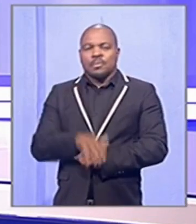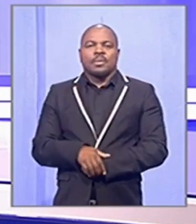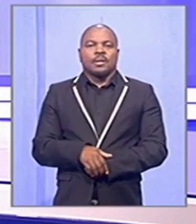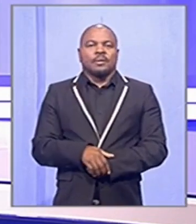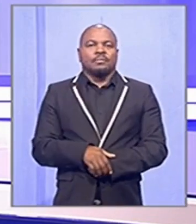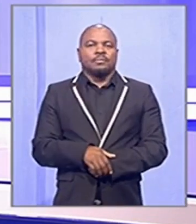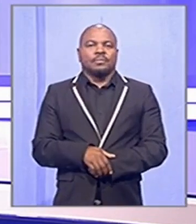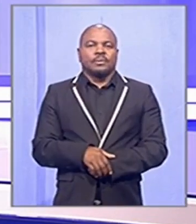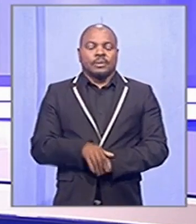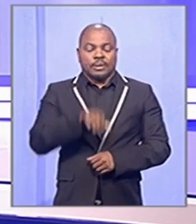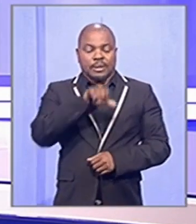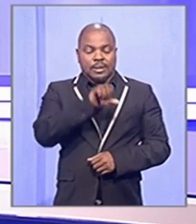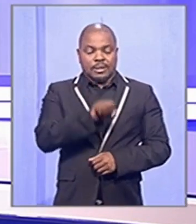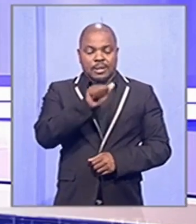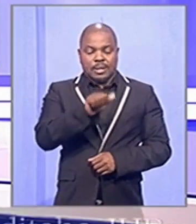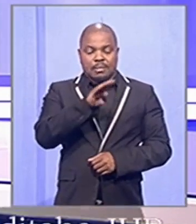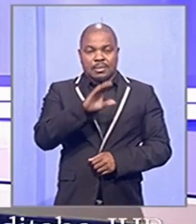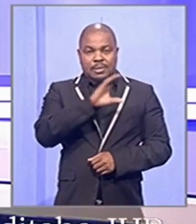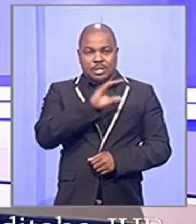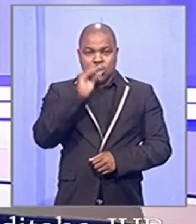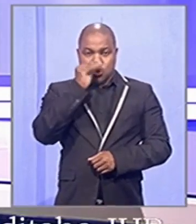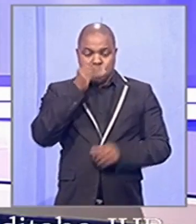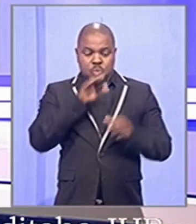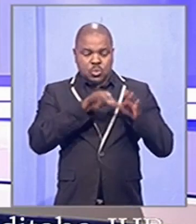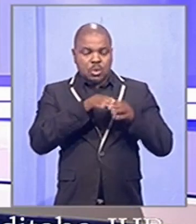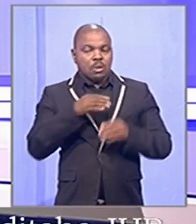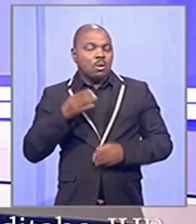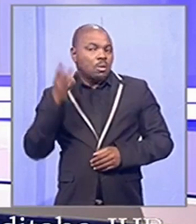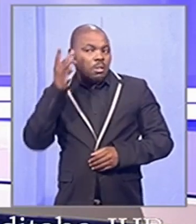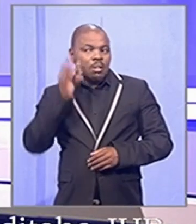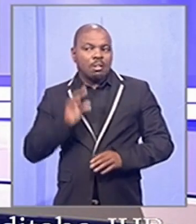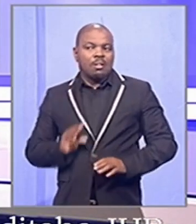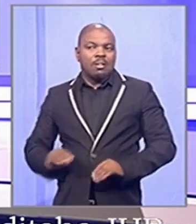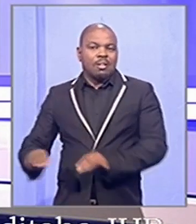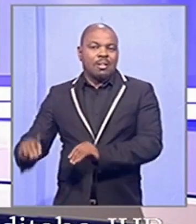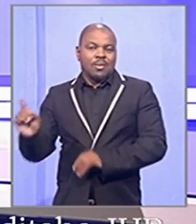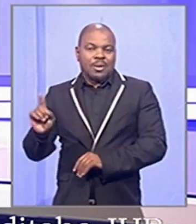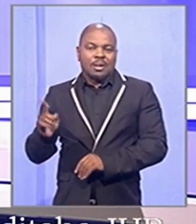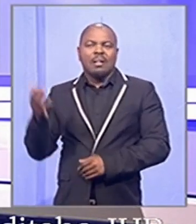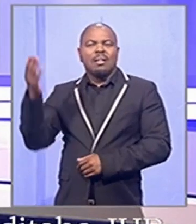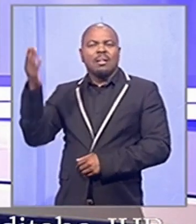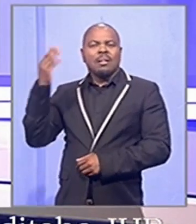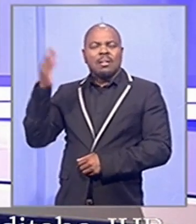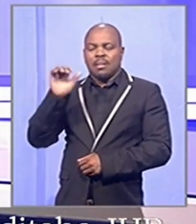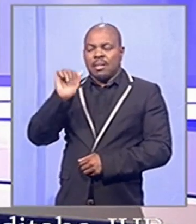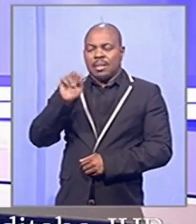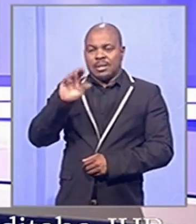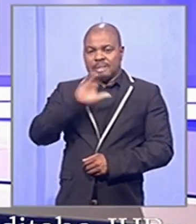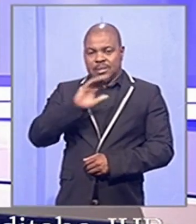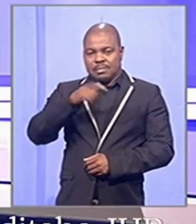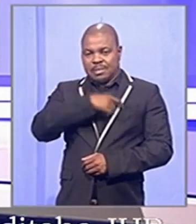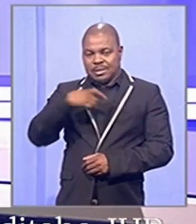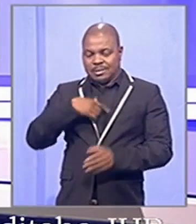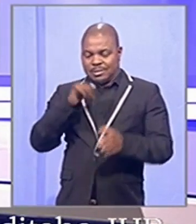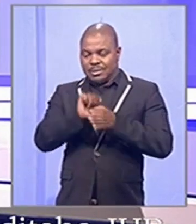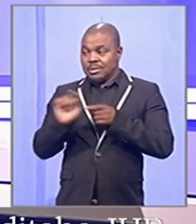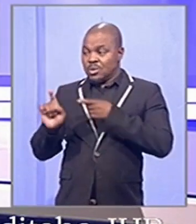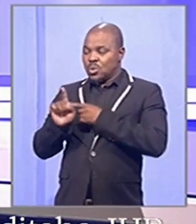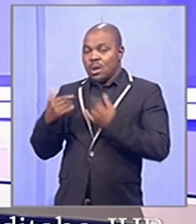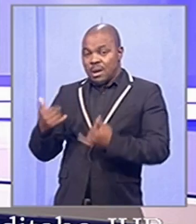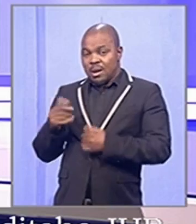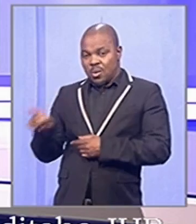47 ya molao wa dikgetho kgahlano le Zuma. Lefapha la SABC le